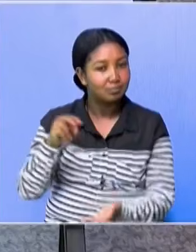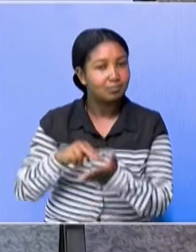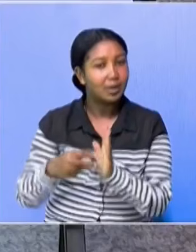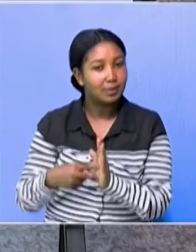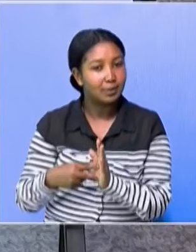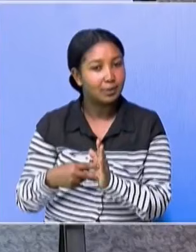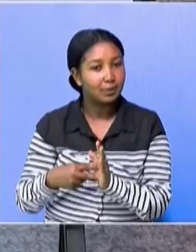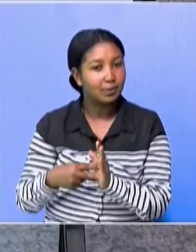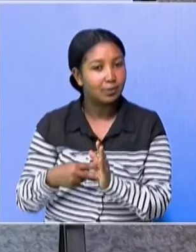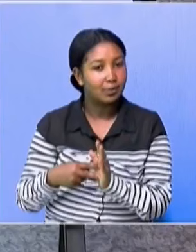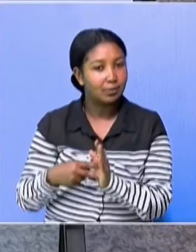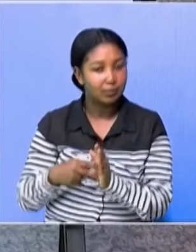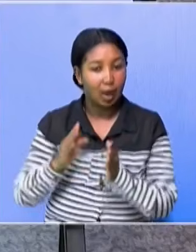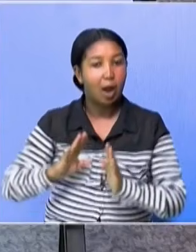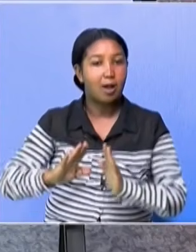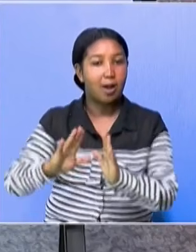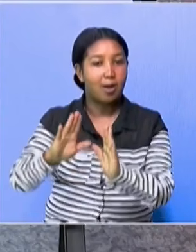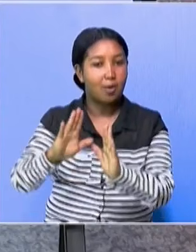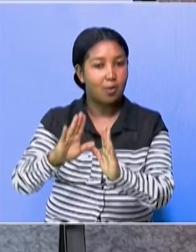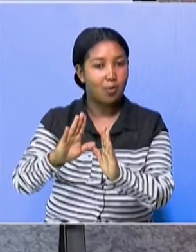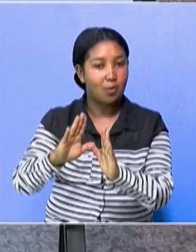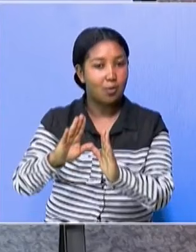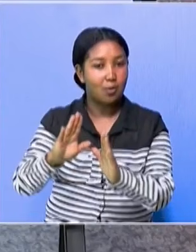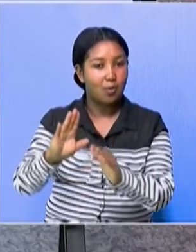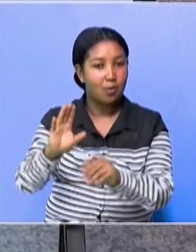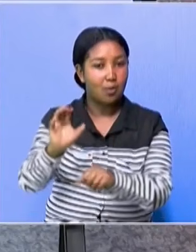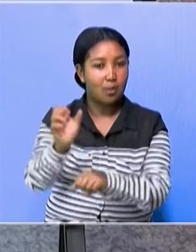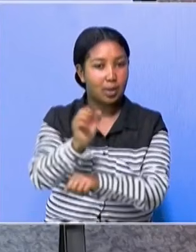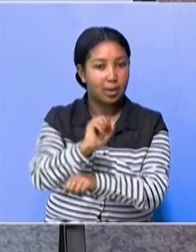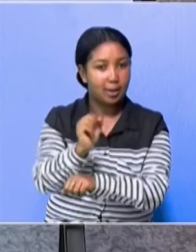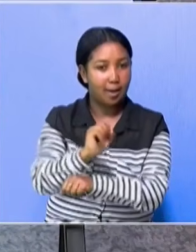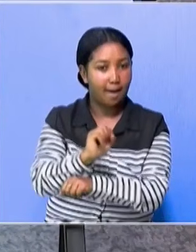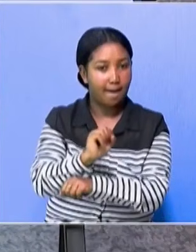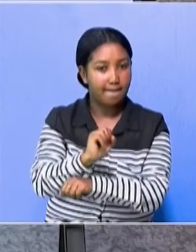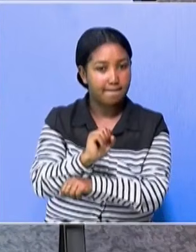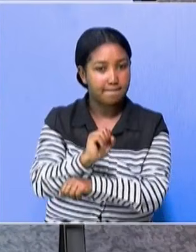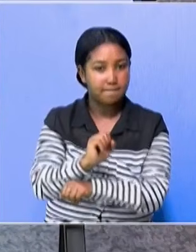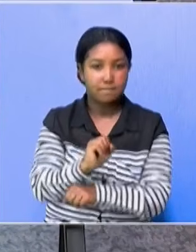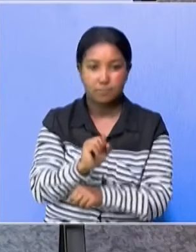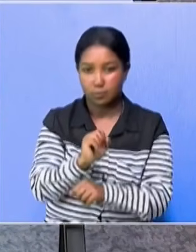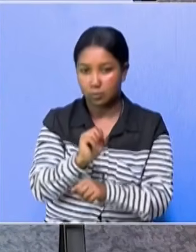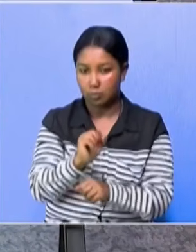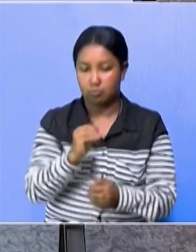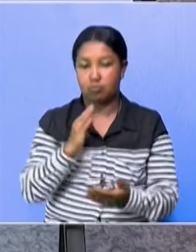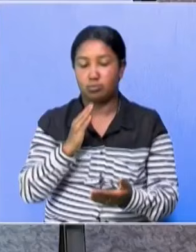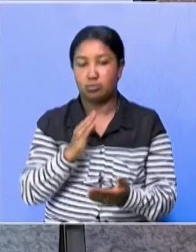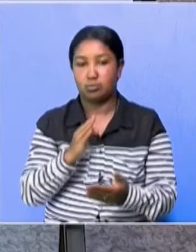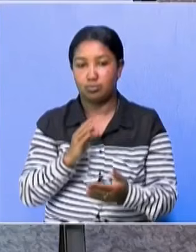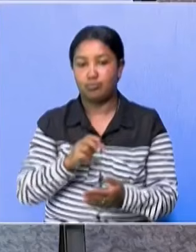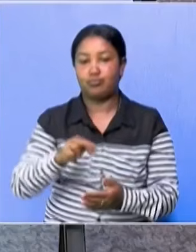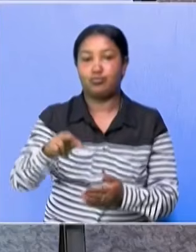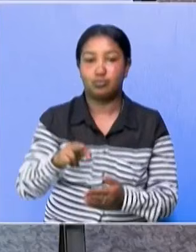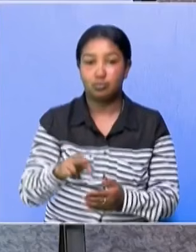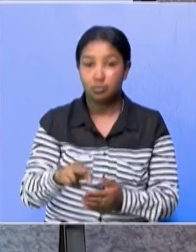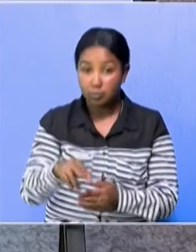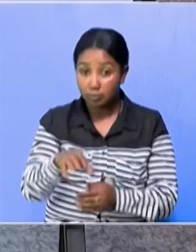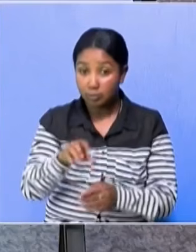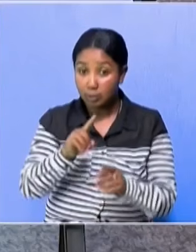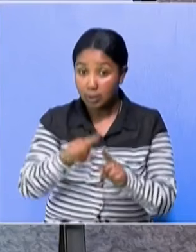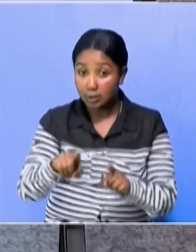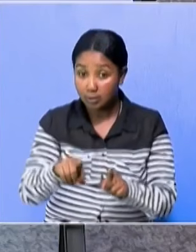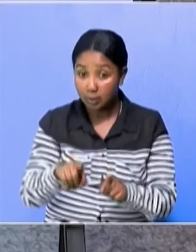that, yeah, it's allowed only the vehicles to cross the road, but the pedestrians should stop. Don't forget